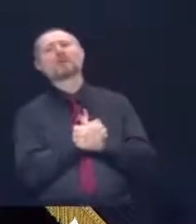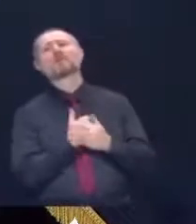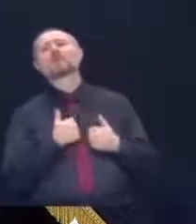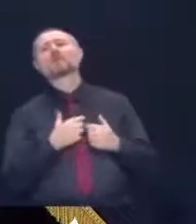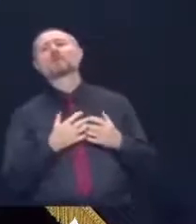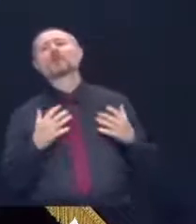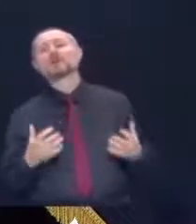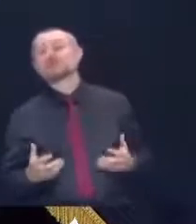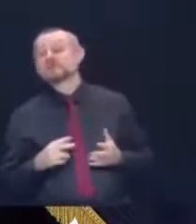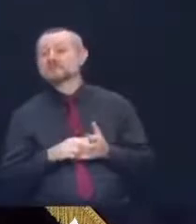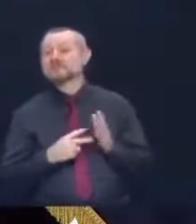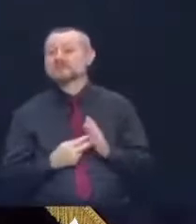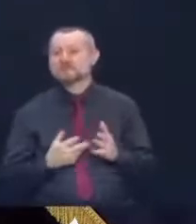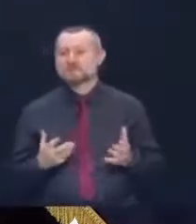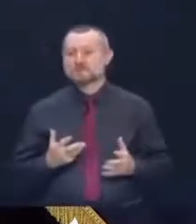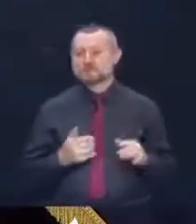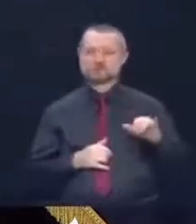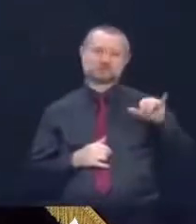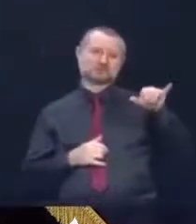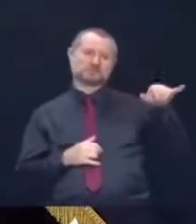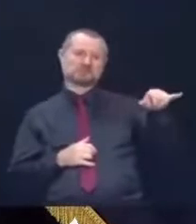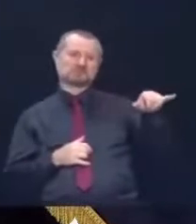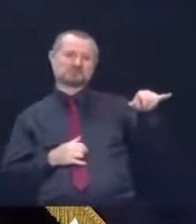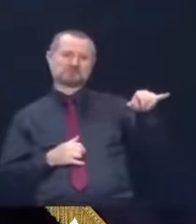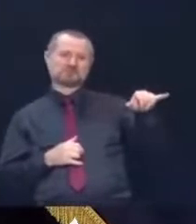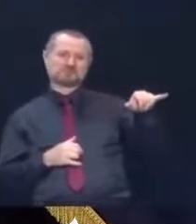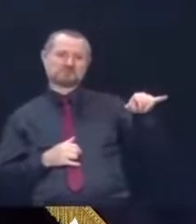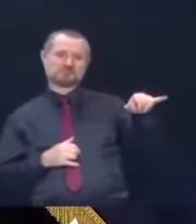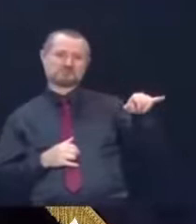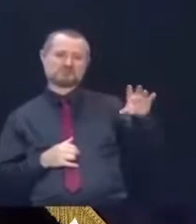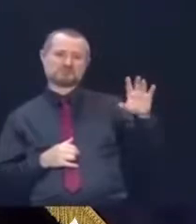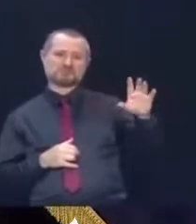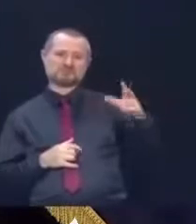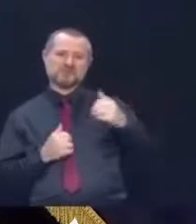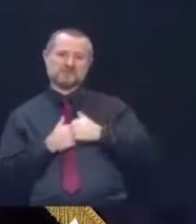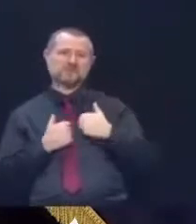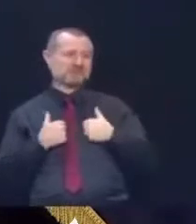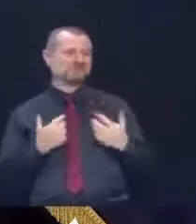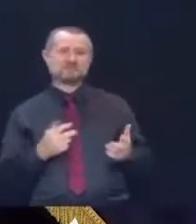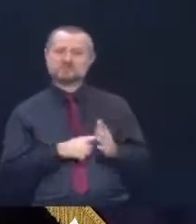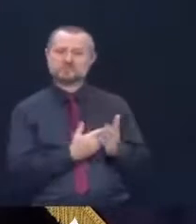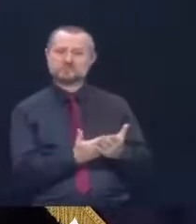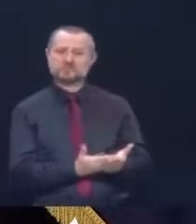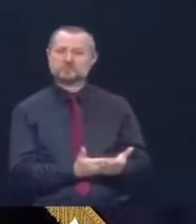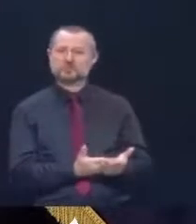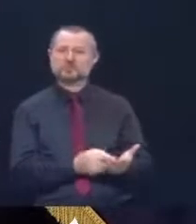she's not coming to celebrate Thanksgiving with me. That's how much she loves me.